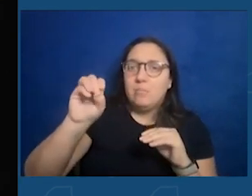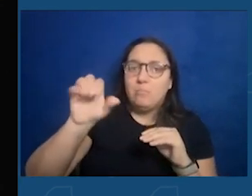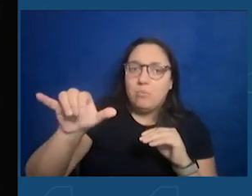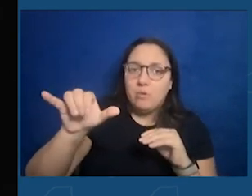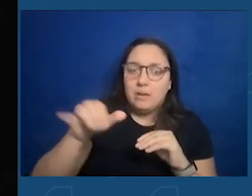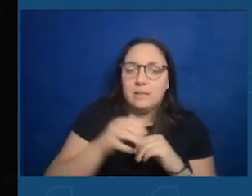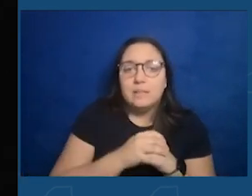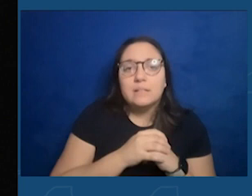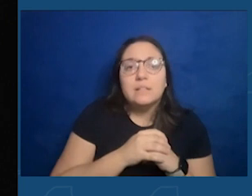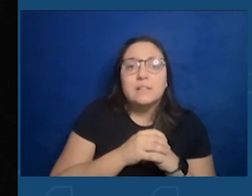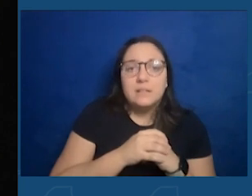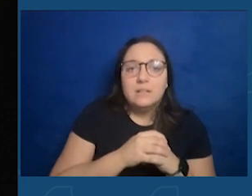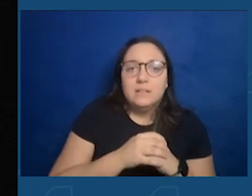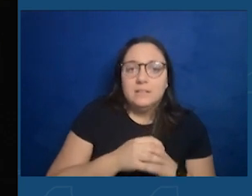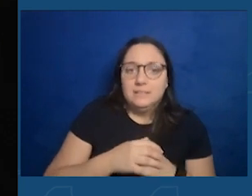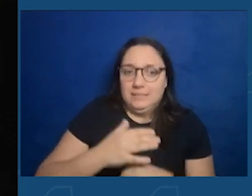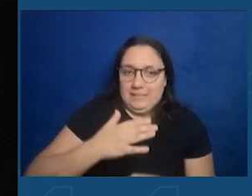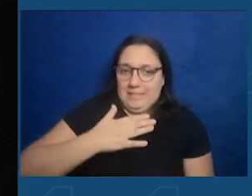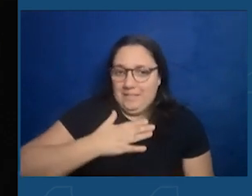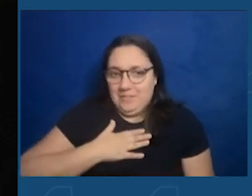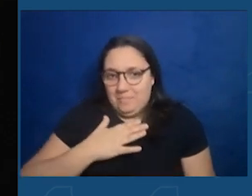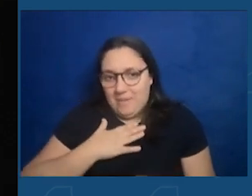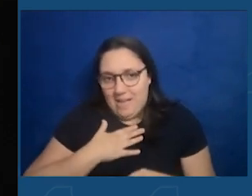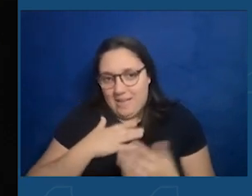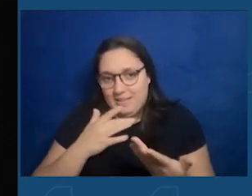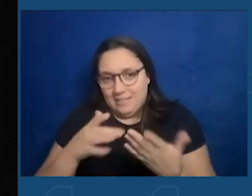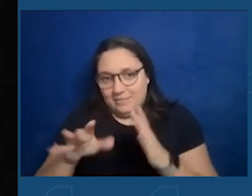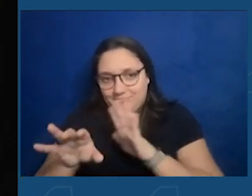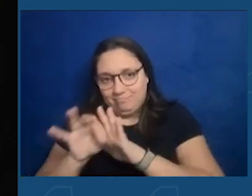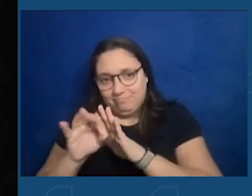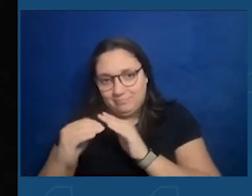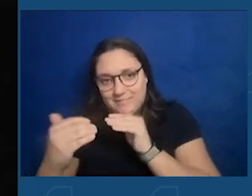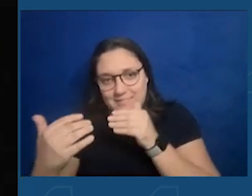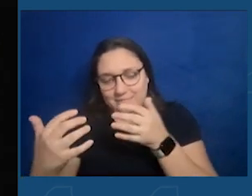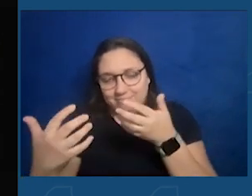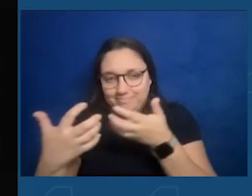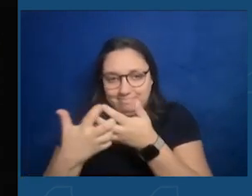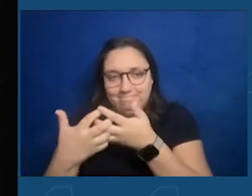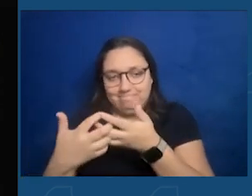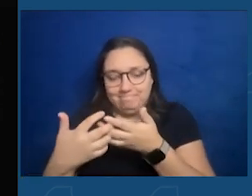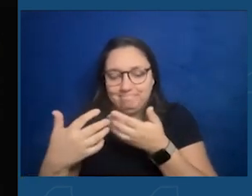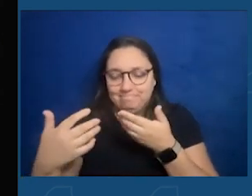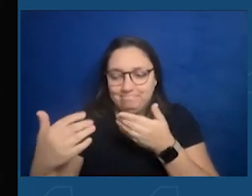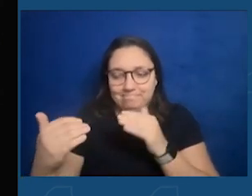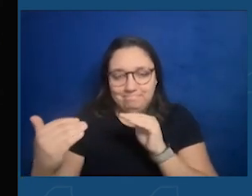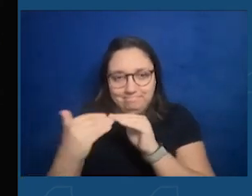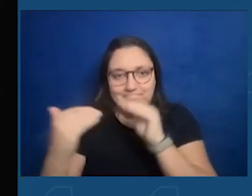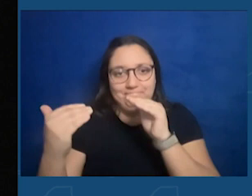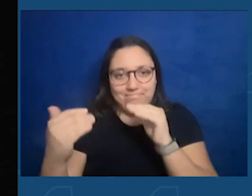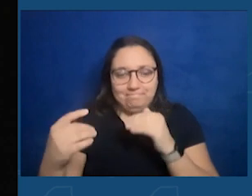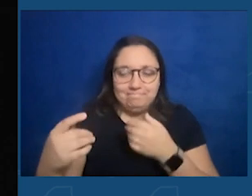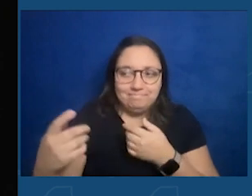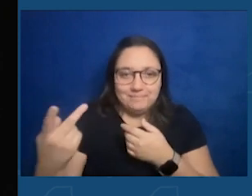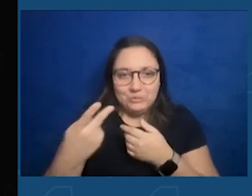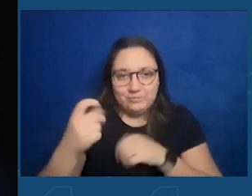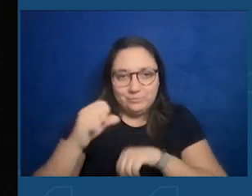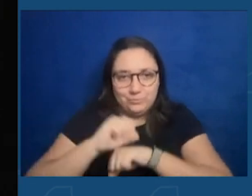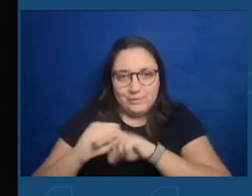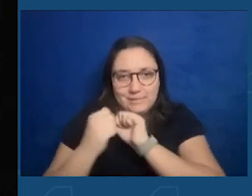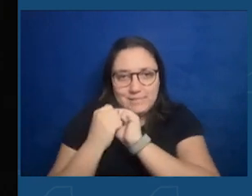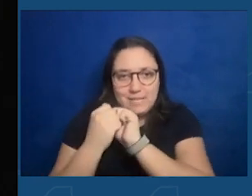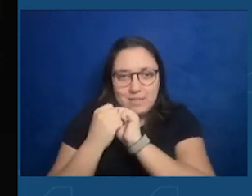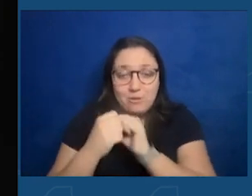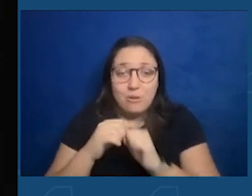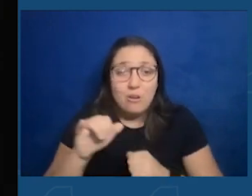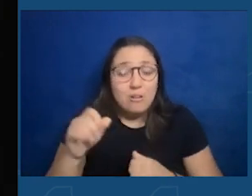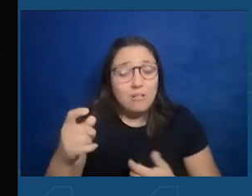my constituent. We're so proud of leaders like her who show the little girls